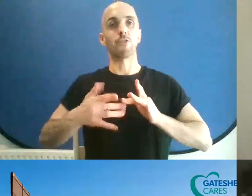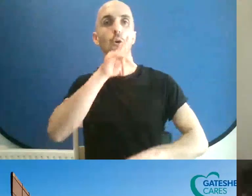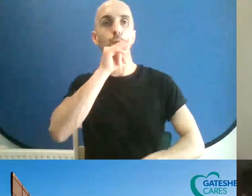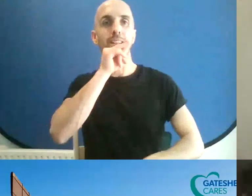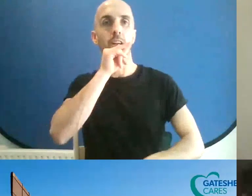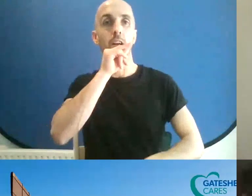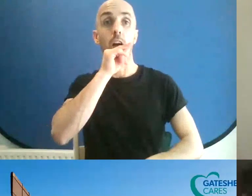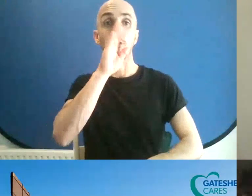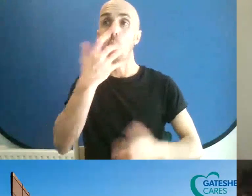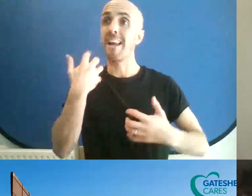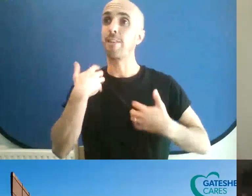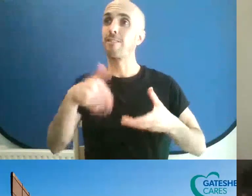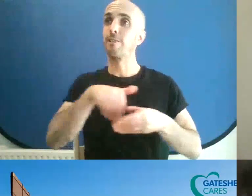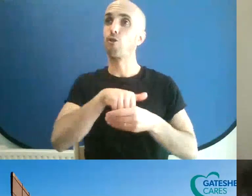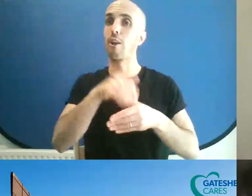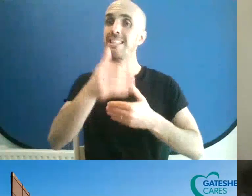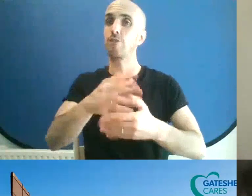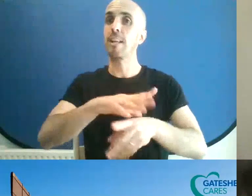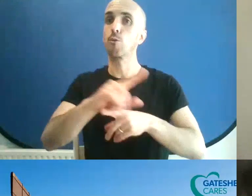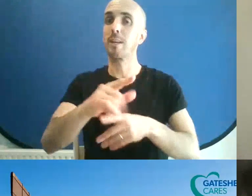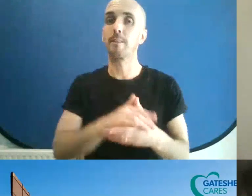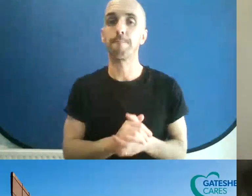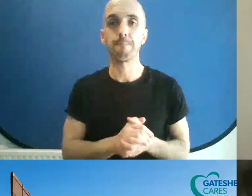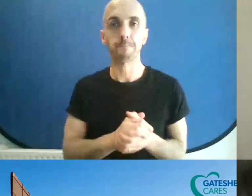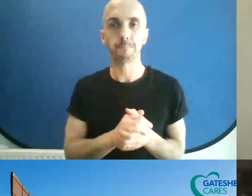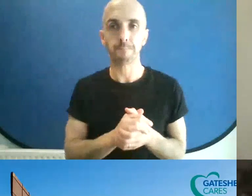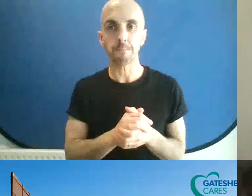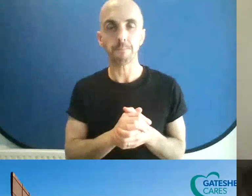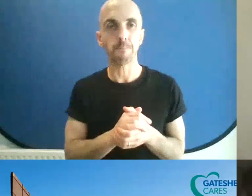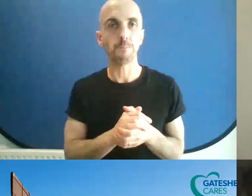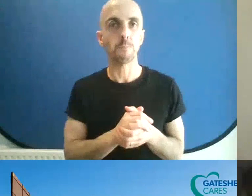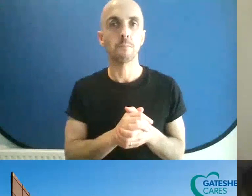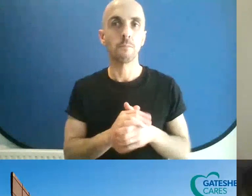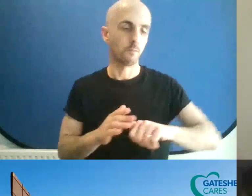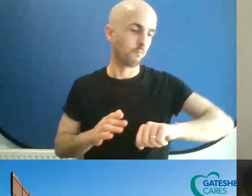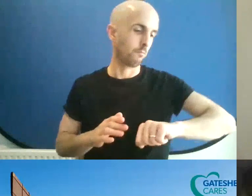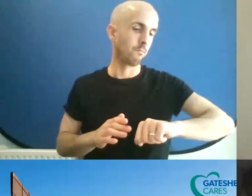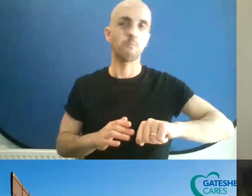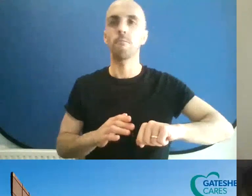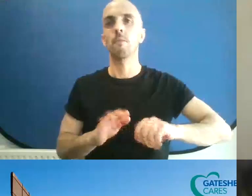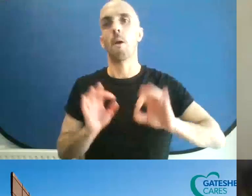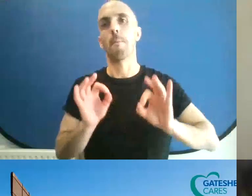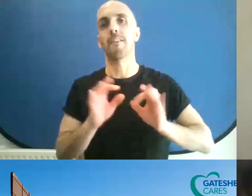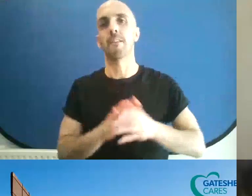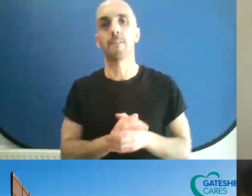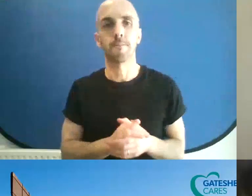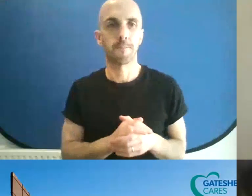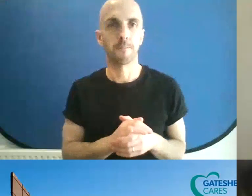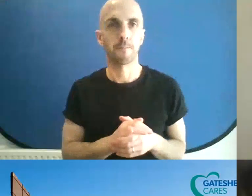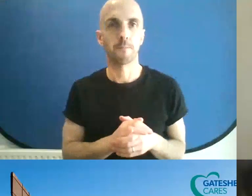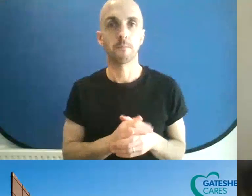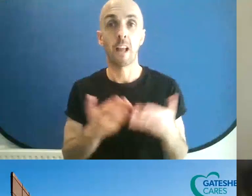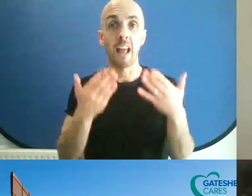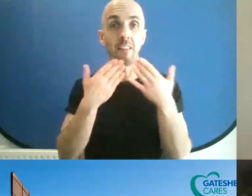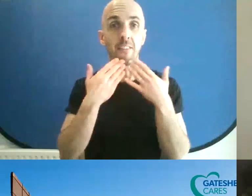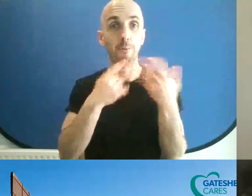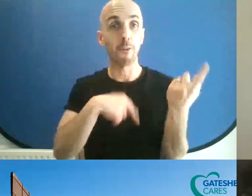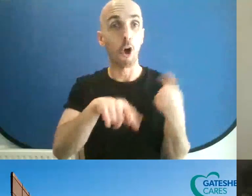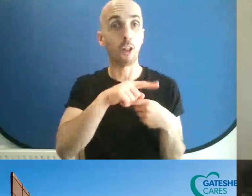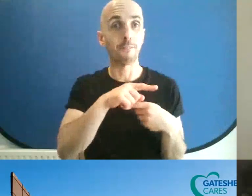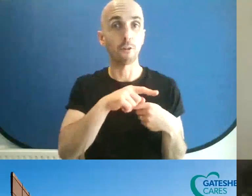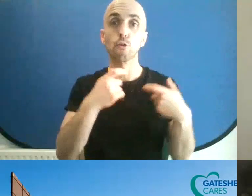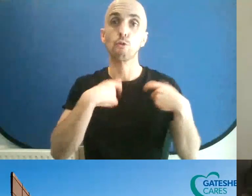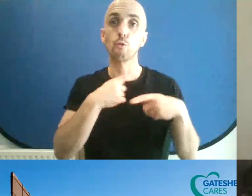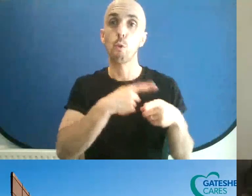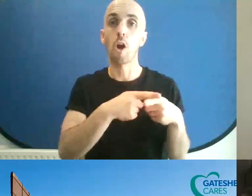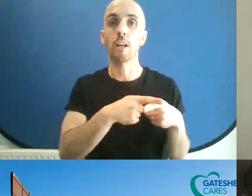sessions. Some brilliant speakers. Thanks so much, Steph. Gosh, bang on time. That was a tight squeeze, wasn't it? And thank you from all of us at Social Work England